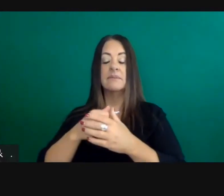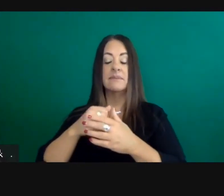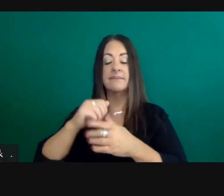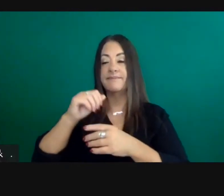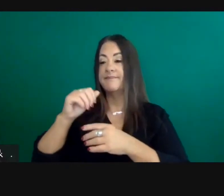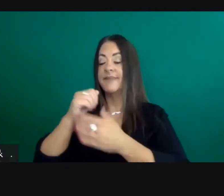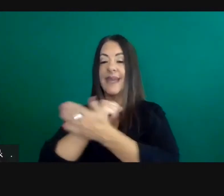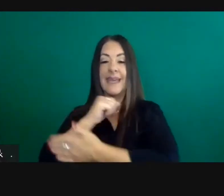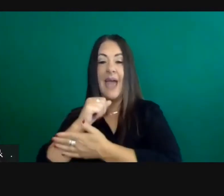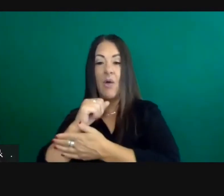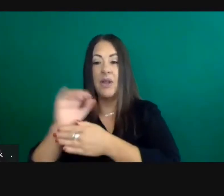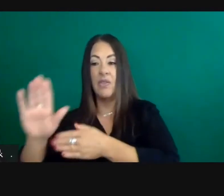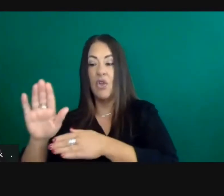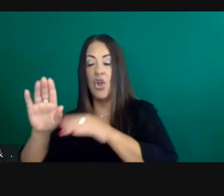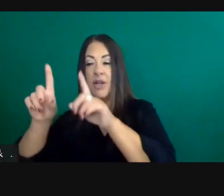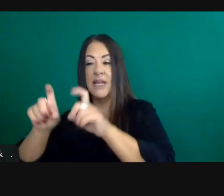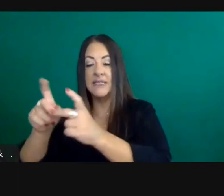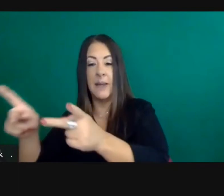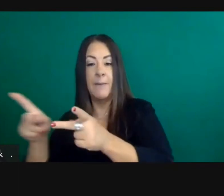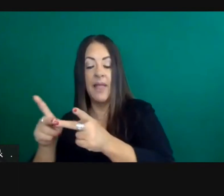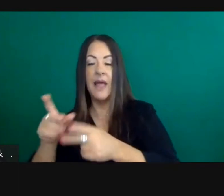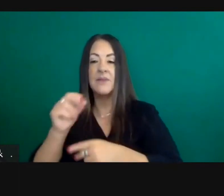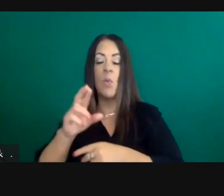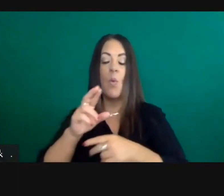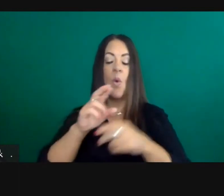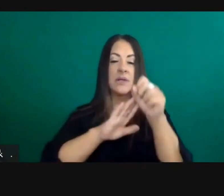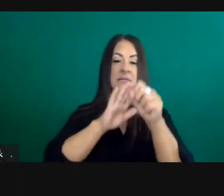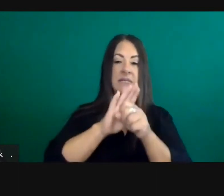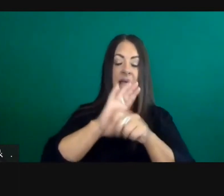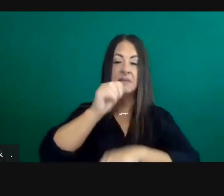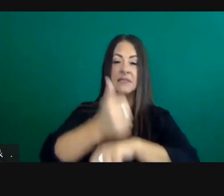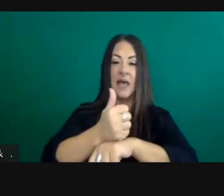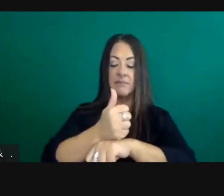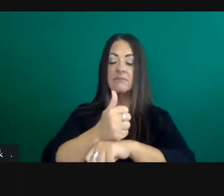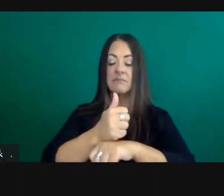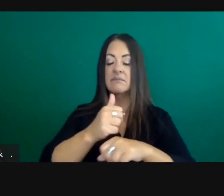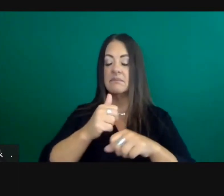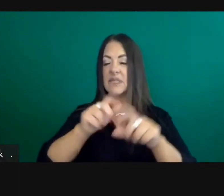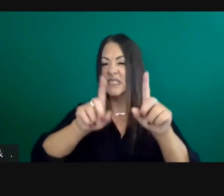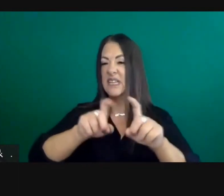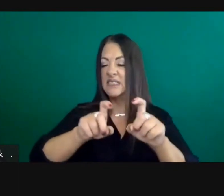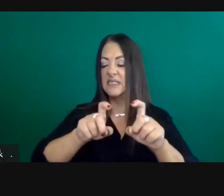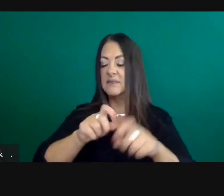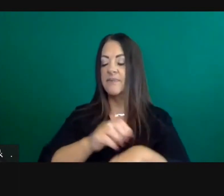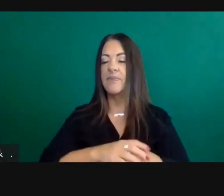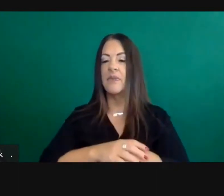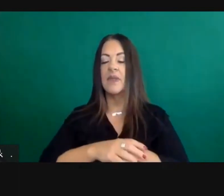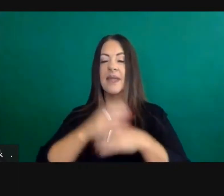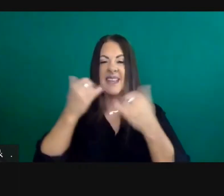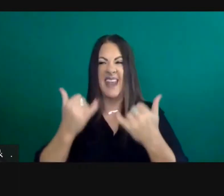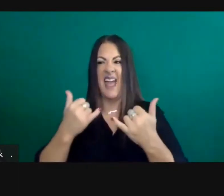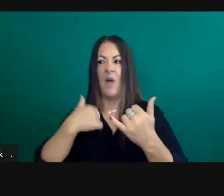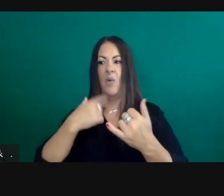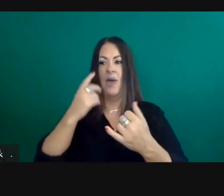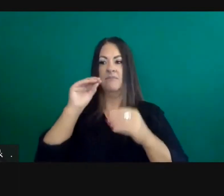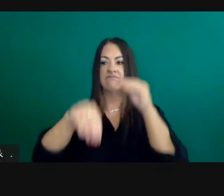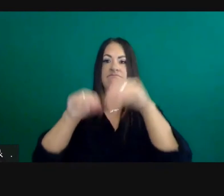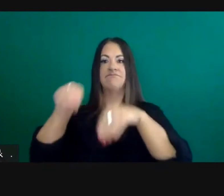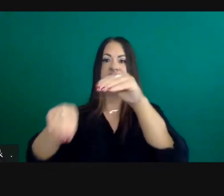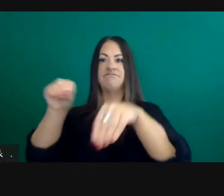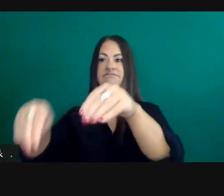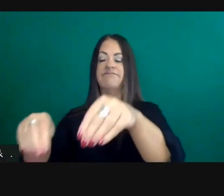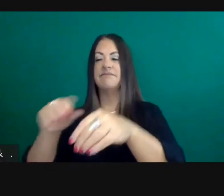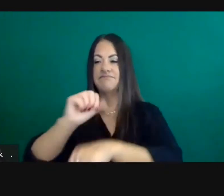for testing throughout that county. I mean, really a tremendous effort. And I think you're seeing that in their outcomes, right? We're seeing the case